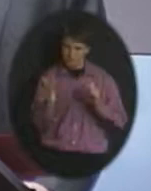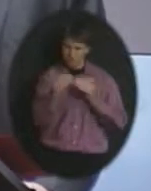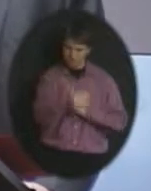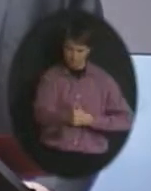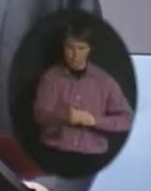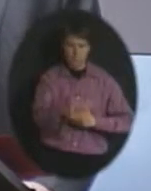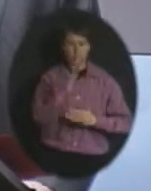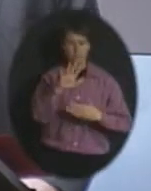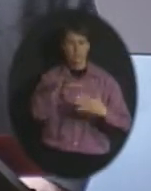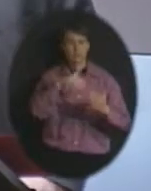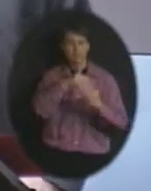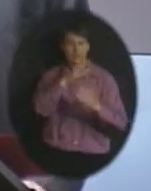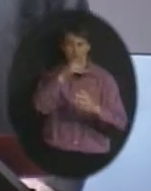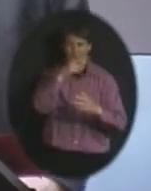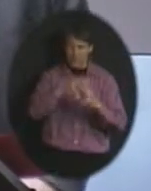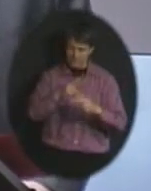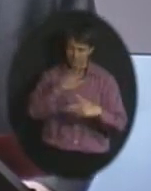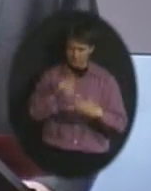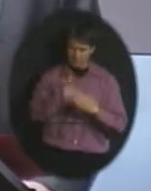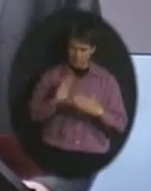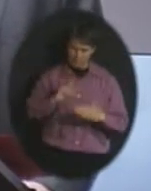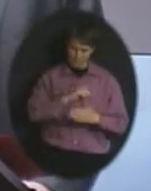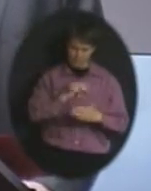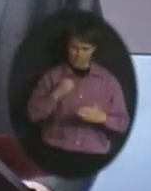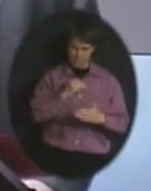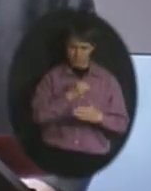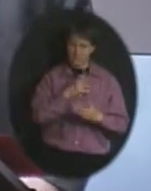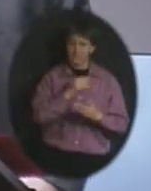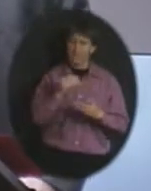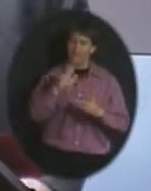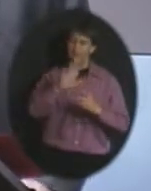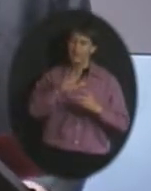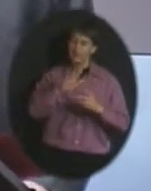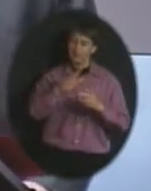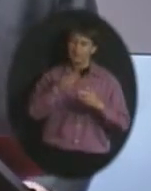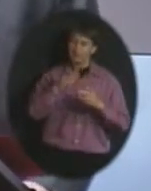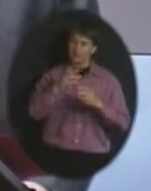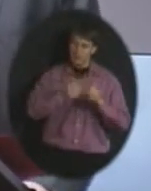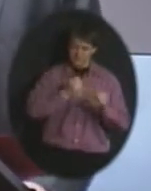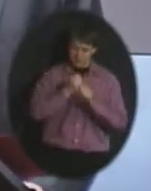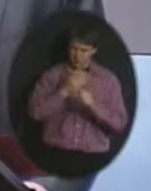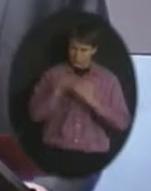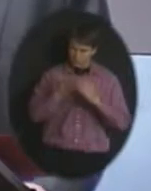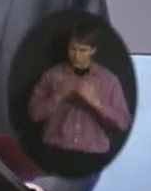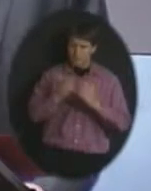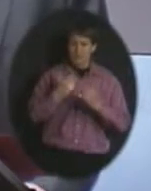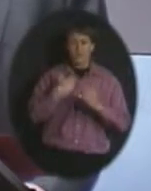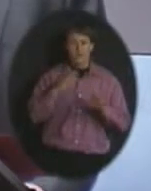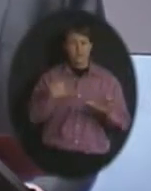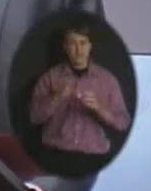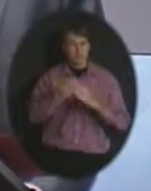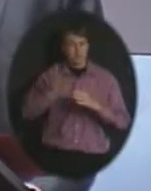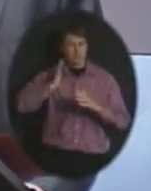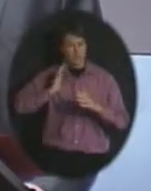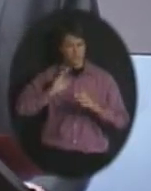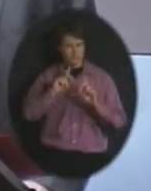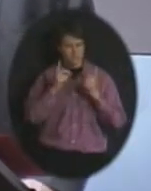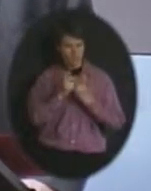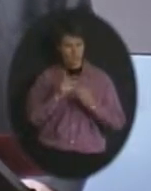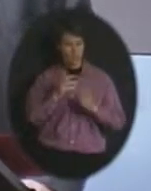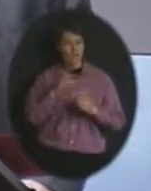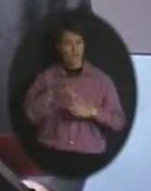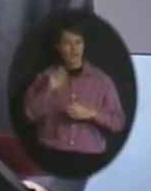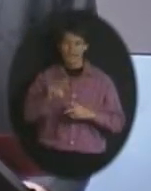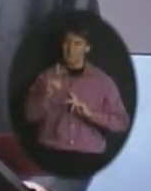of all board members and their years of service back to the consolidation of our district. Interesting. I've done this in a previous district and found that people